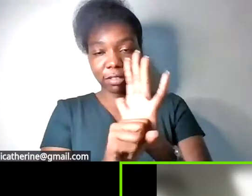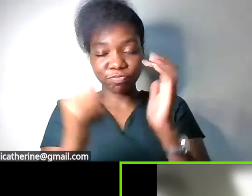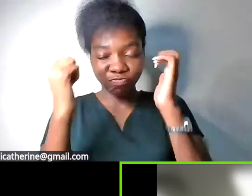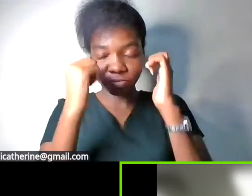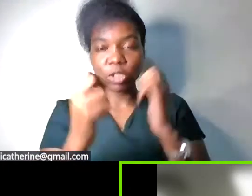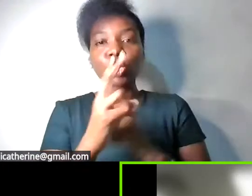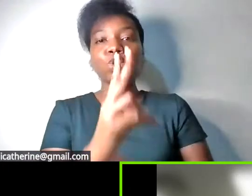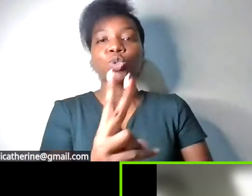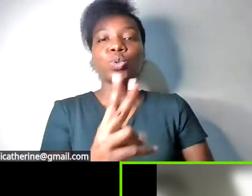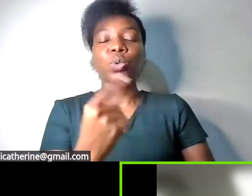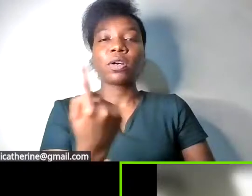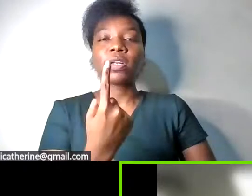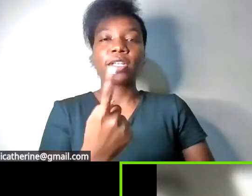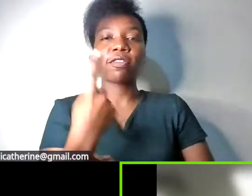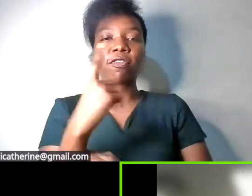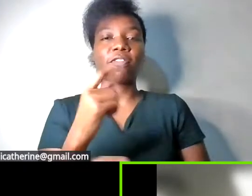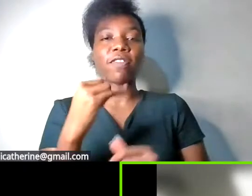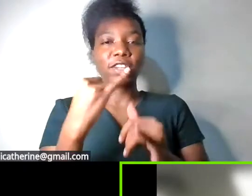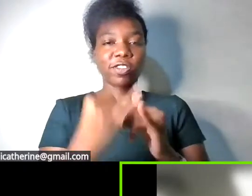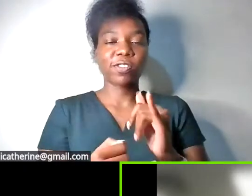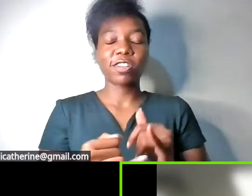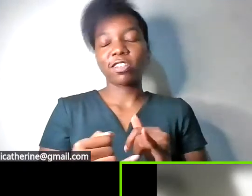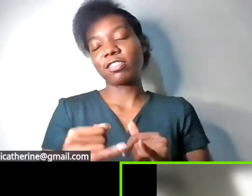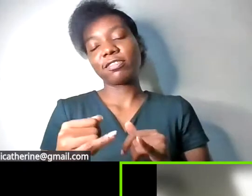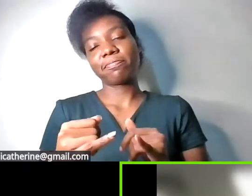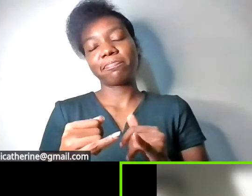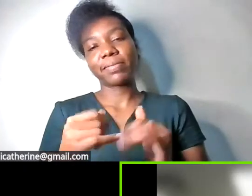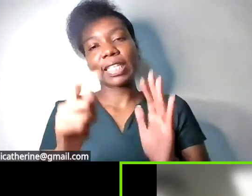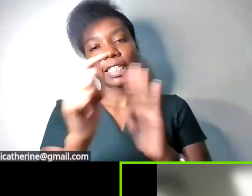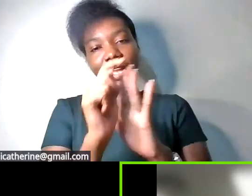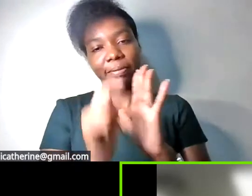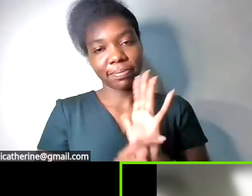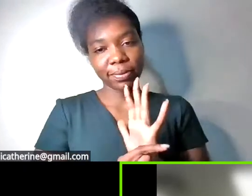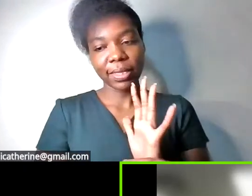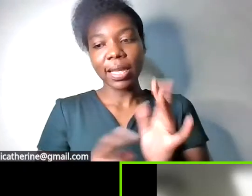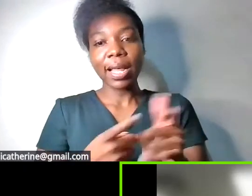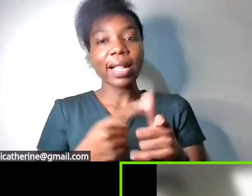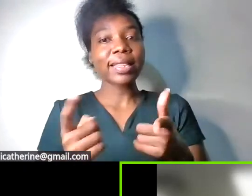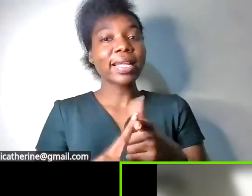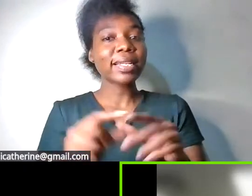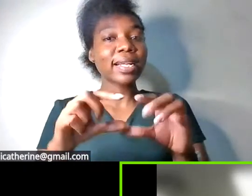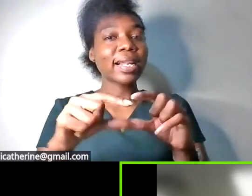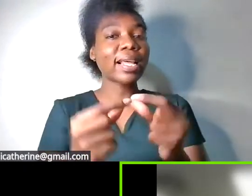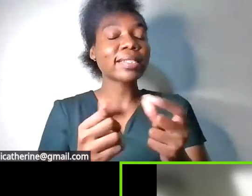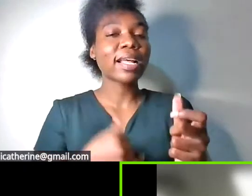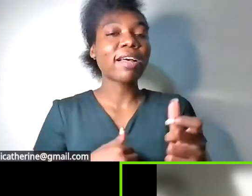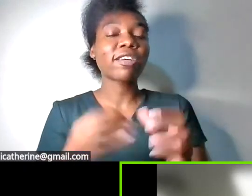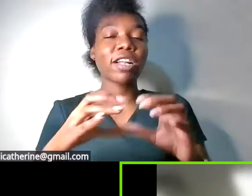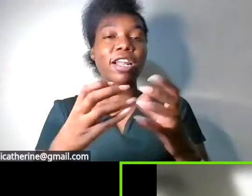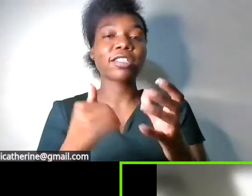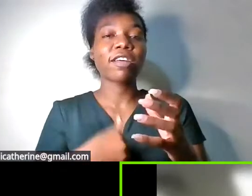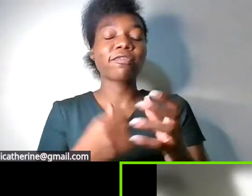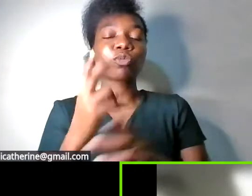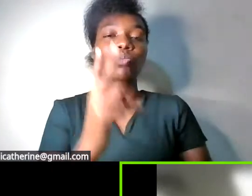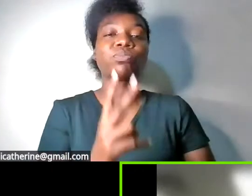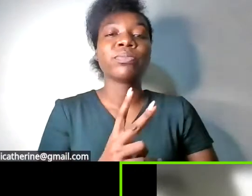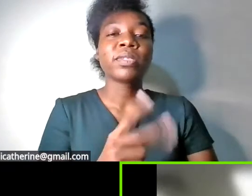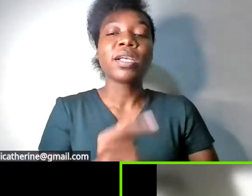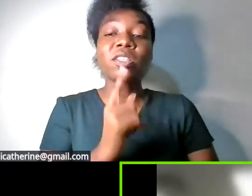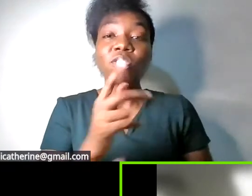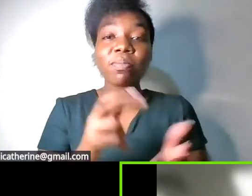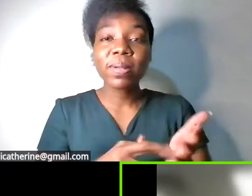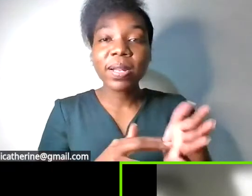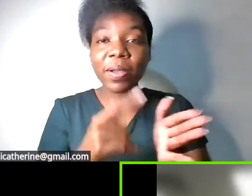in on 2 classes, which means in turn that they actually get better marks. Again, transitioning into